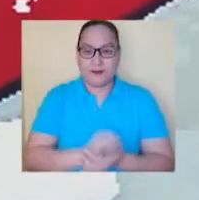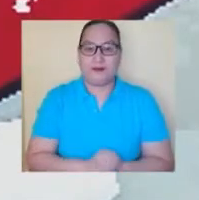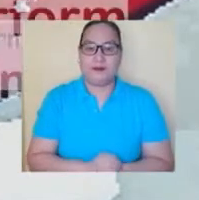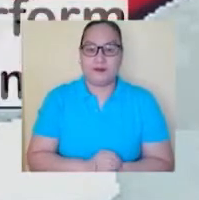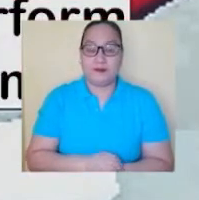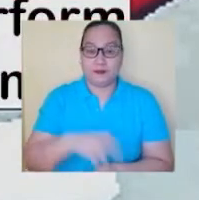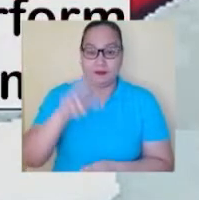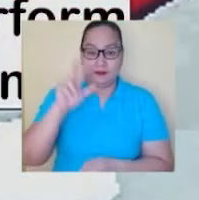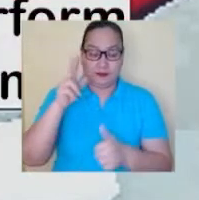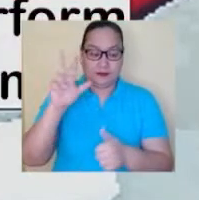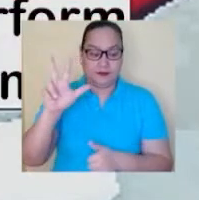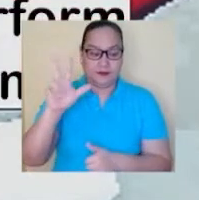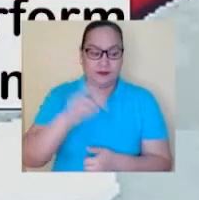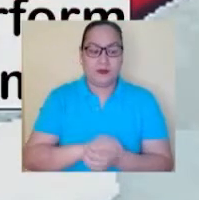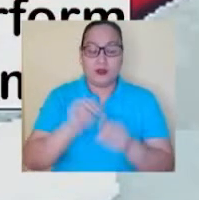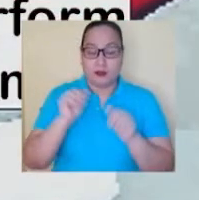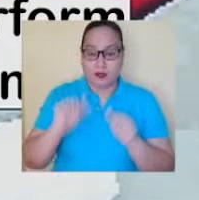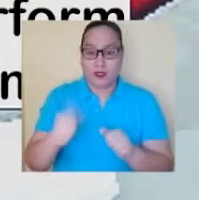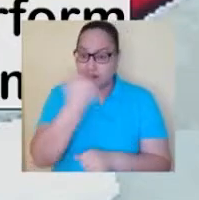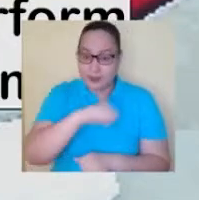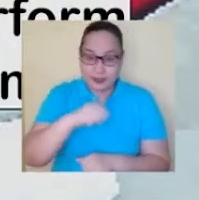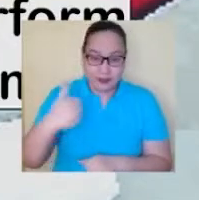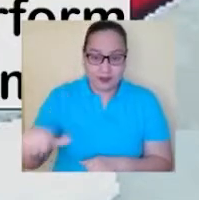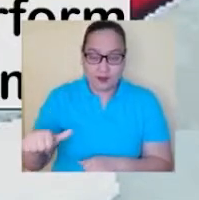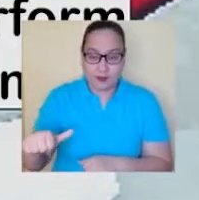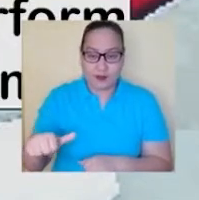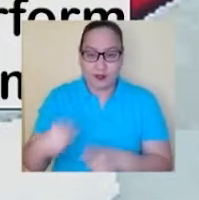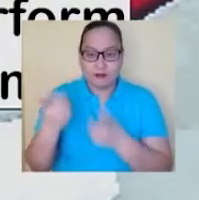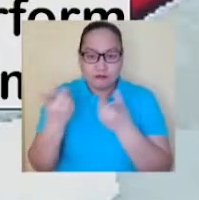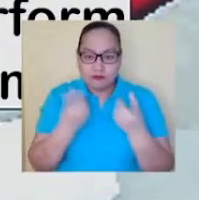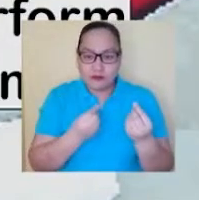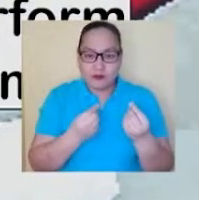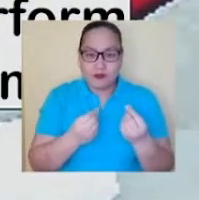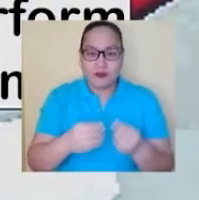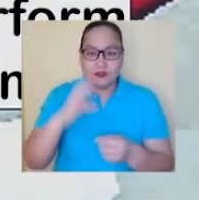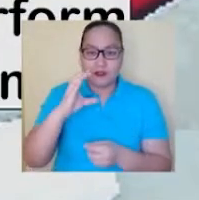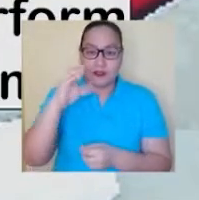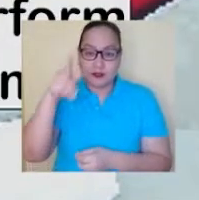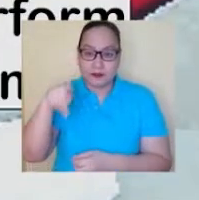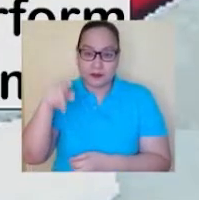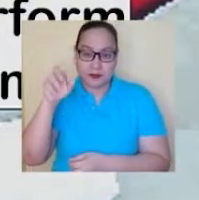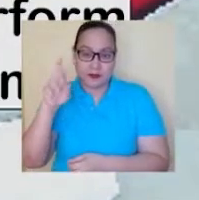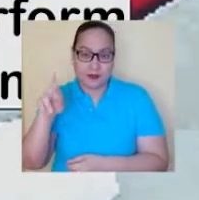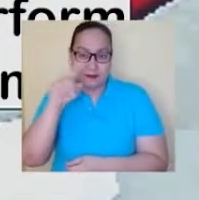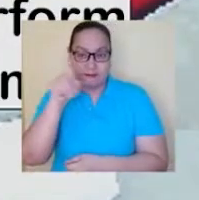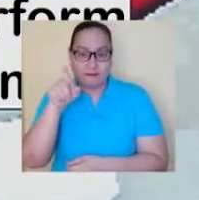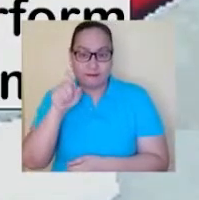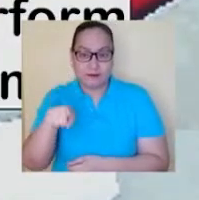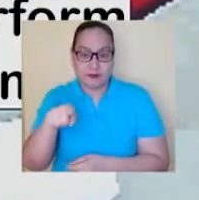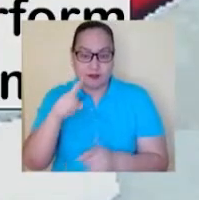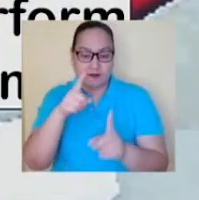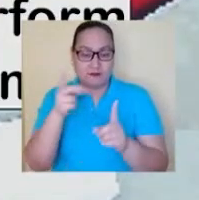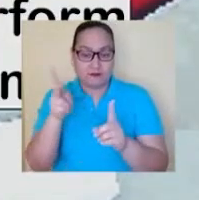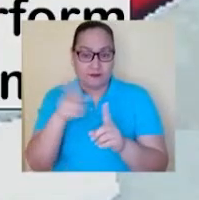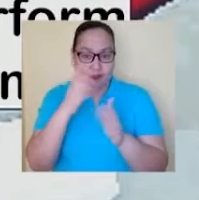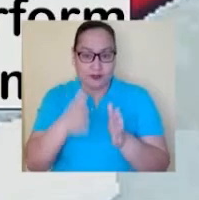3. Can anybody perform cardiopulmonary resuscitation or CPR to the victim?